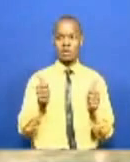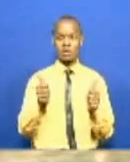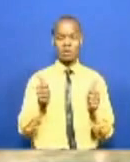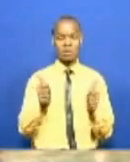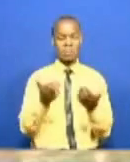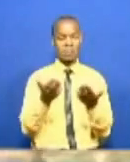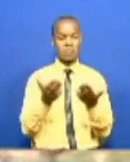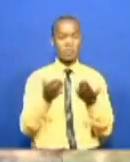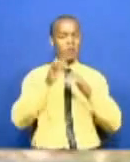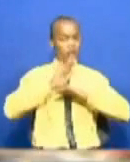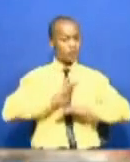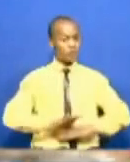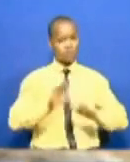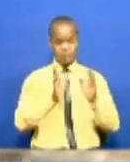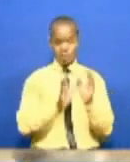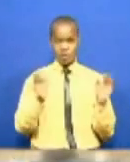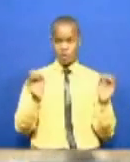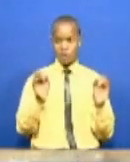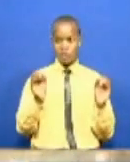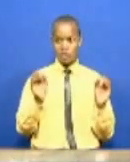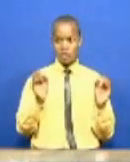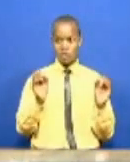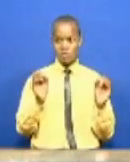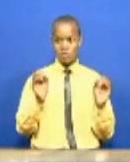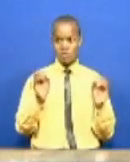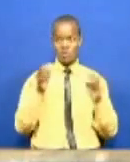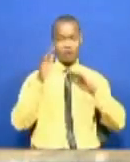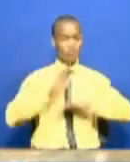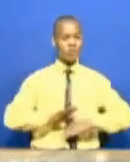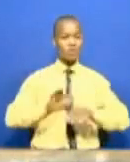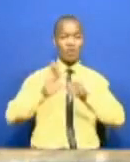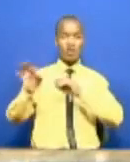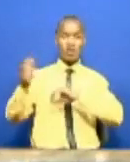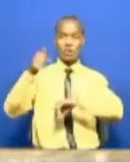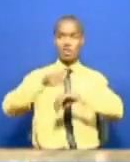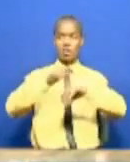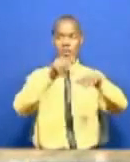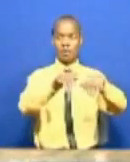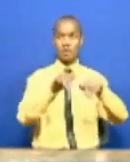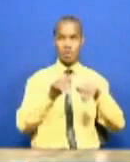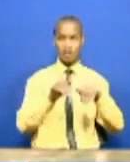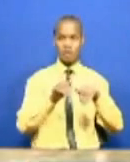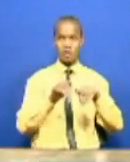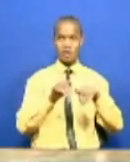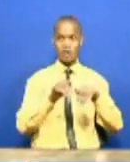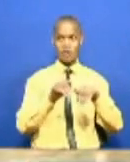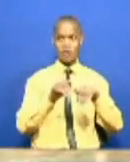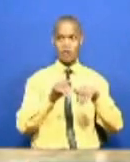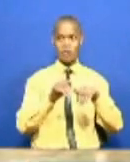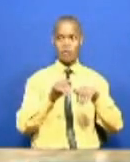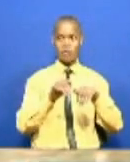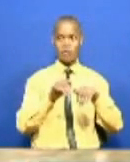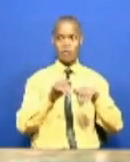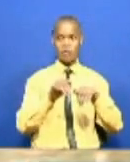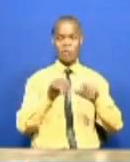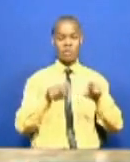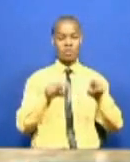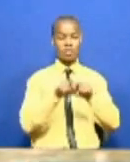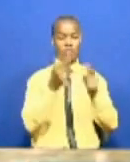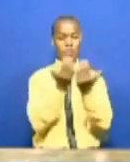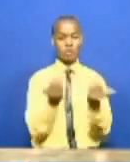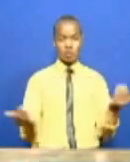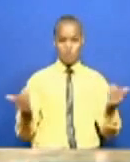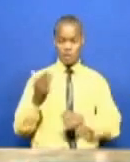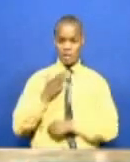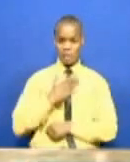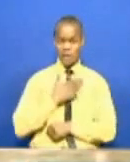kutulia, inatulia sana. Goje iko hejo. Na matoto yago,